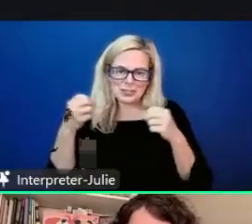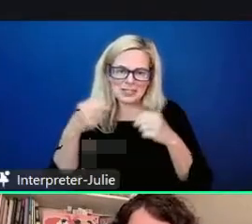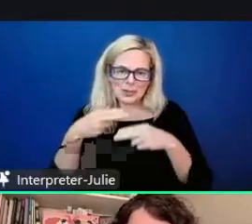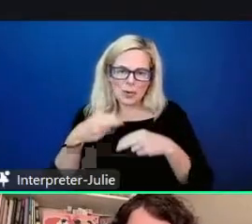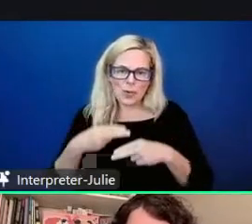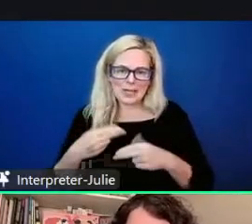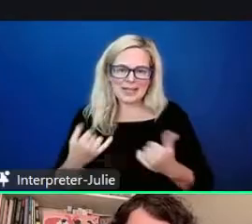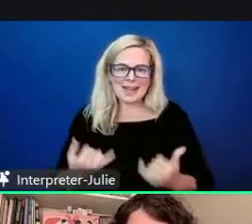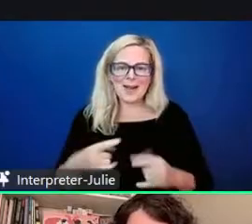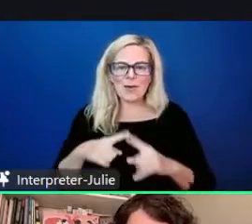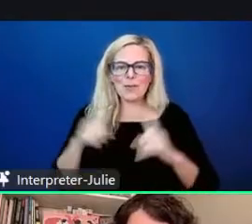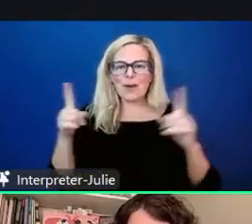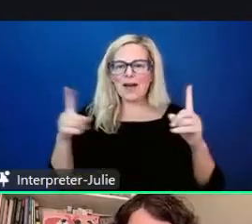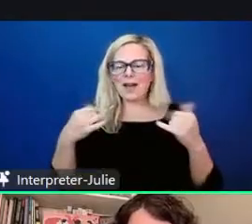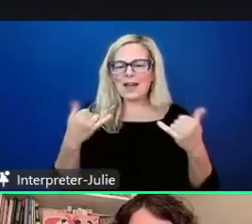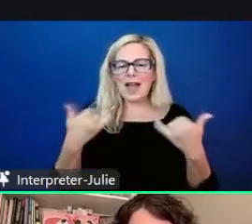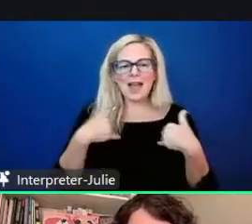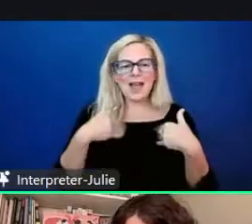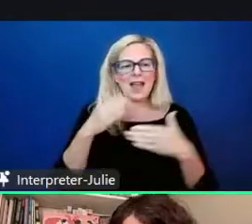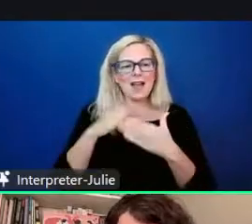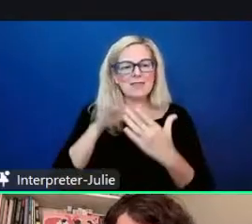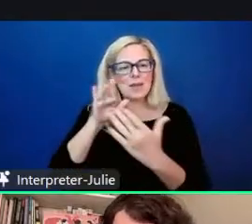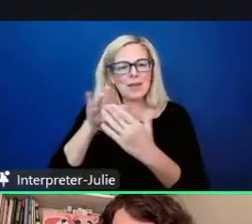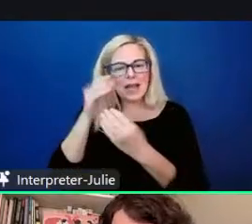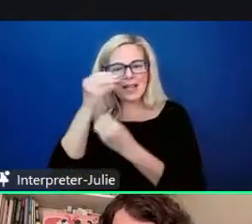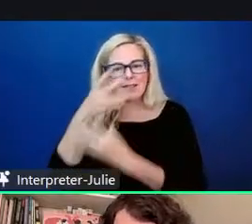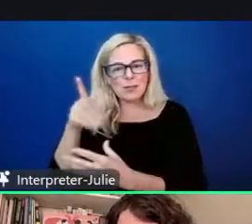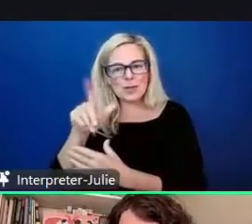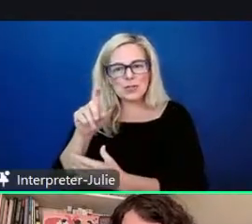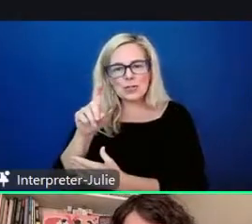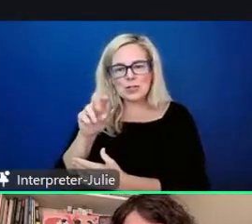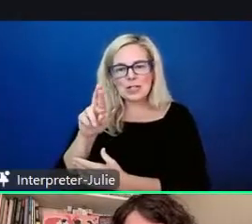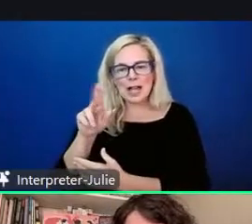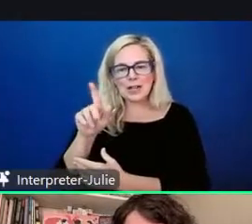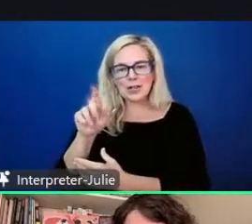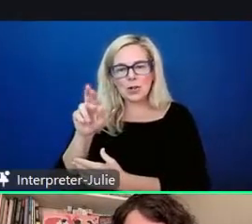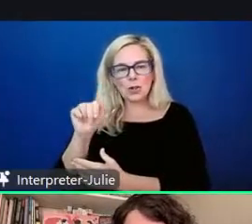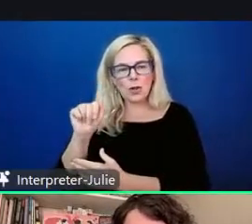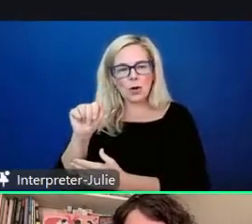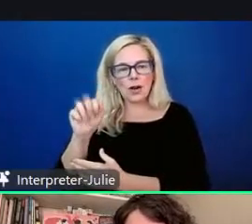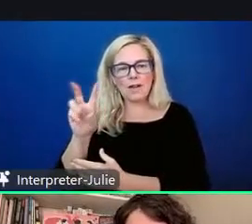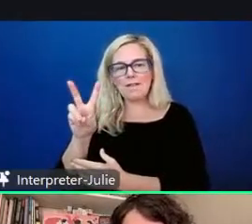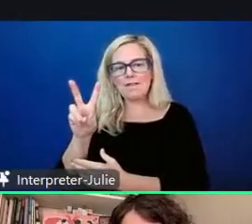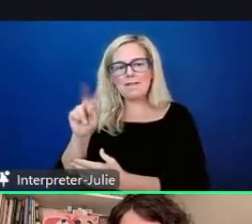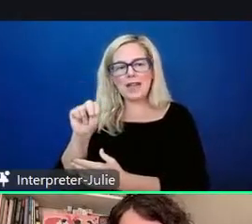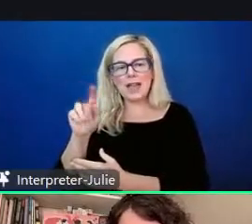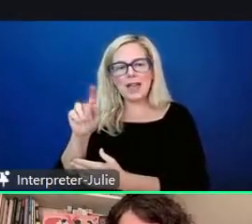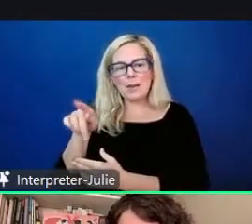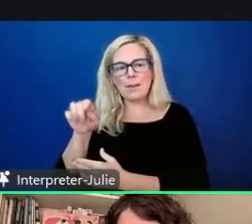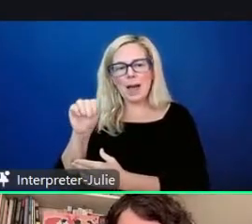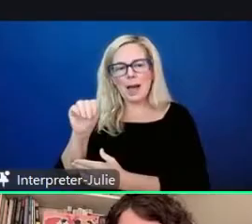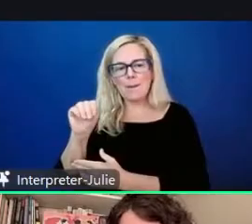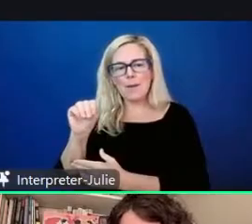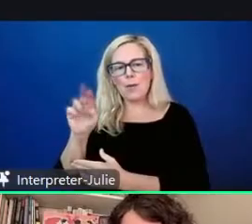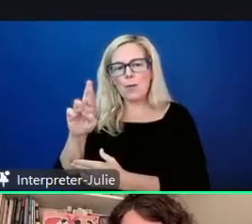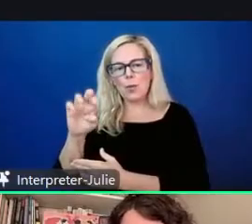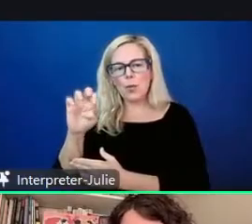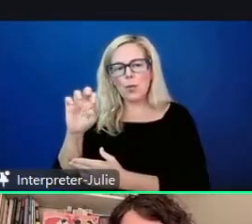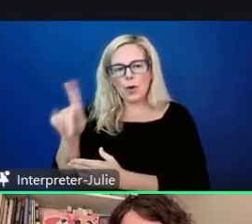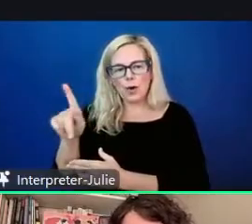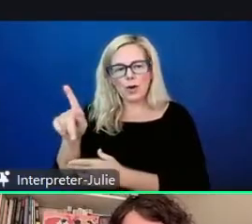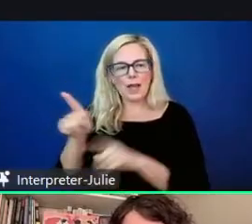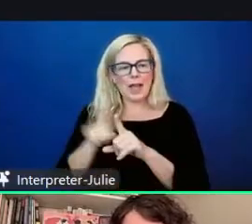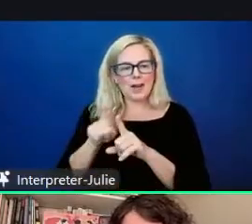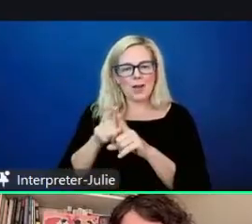moment. I have contact information for Dr. Laura Van Pembroek on our team at Rush University, as well as for myself at Michigan